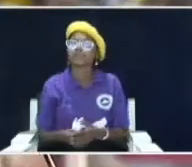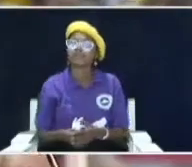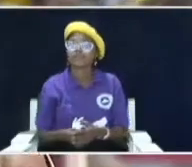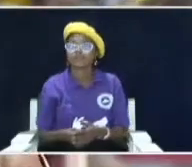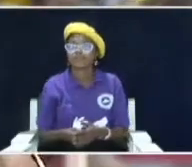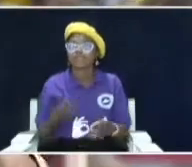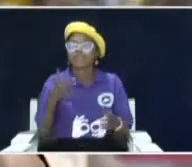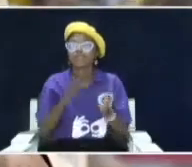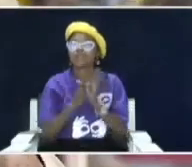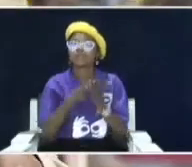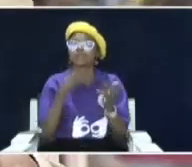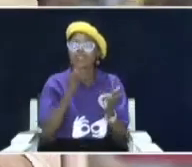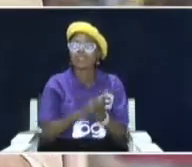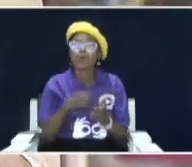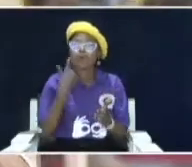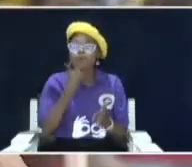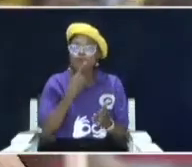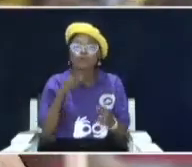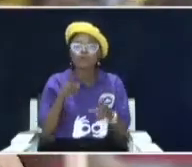The Bible says,